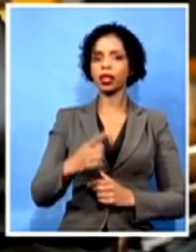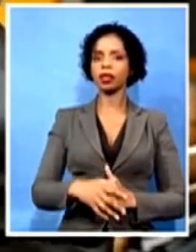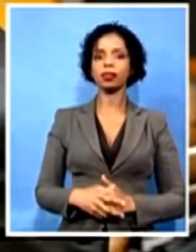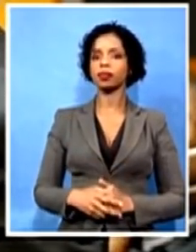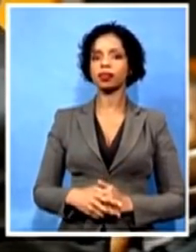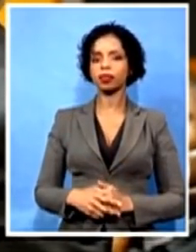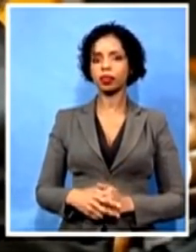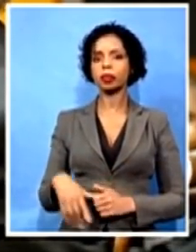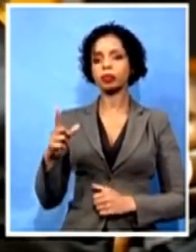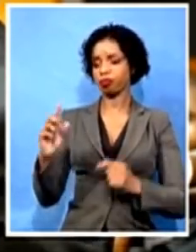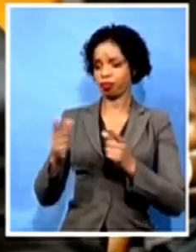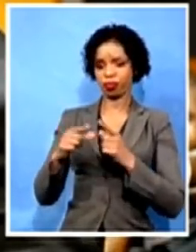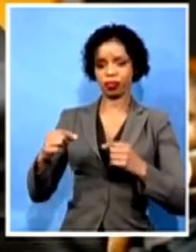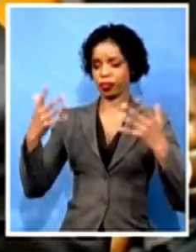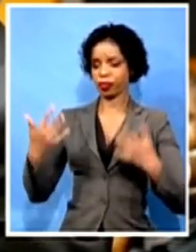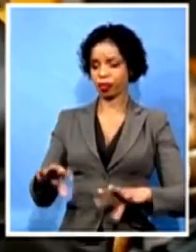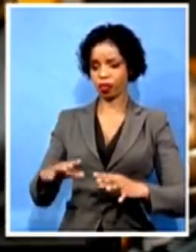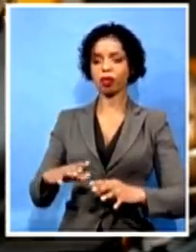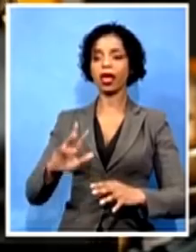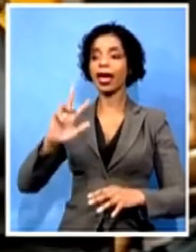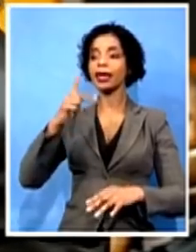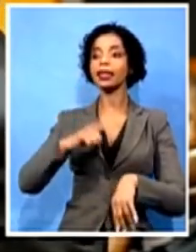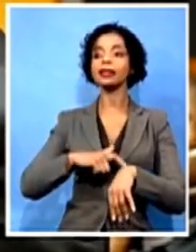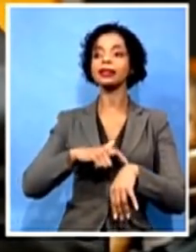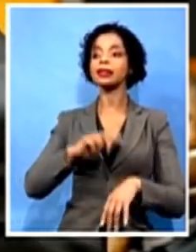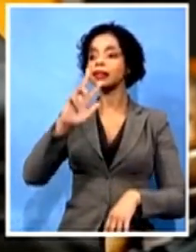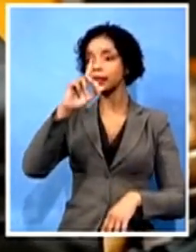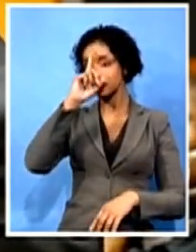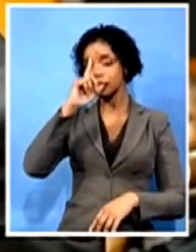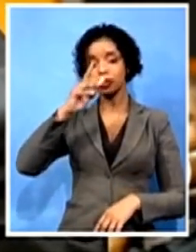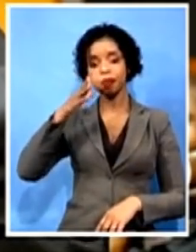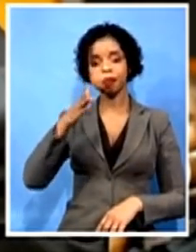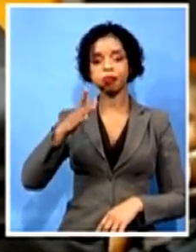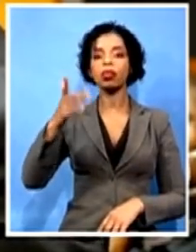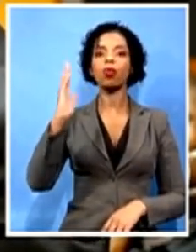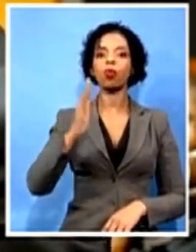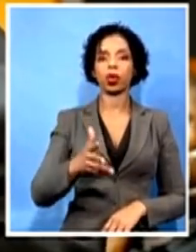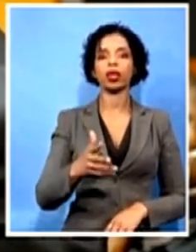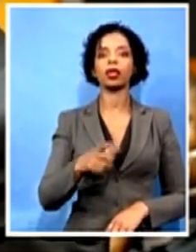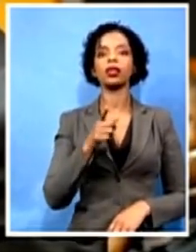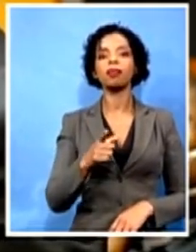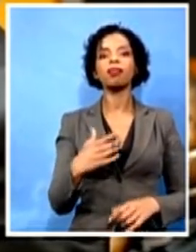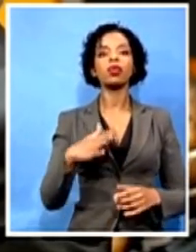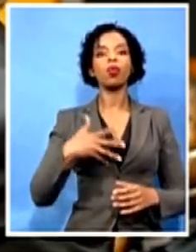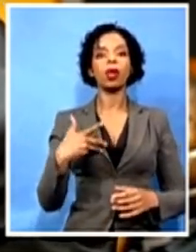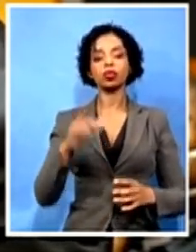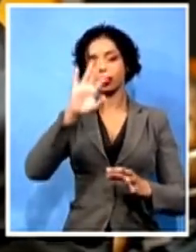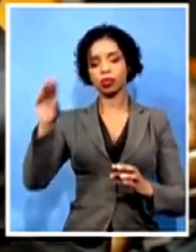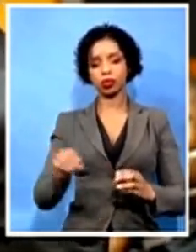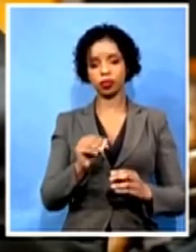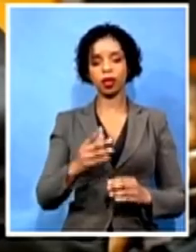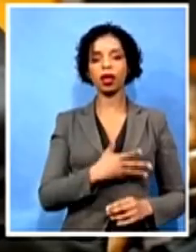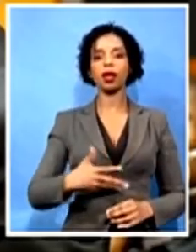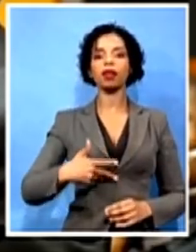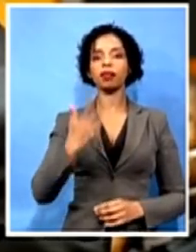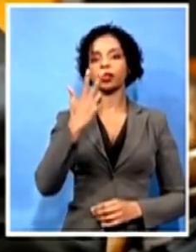we'll be there sharp. I still phoned Captain Nevin. He wanted to make it 8:30. I said, no, don't delay the court. We'll be there at 8 o'clock. We were